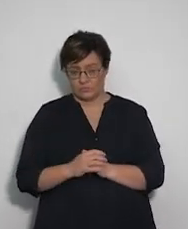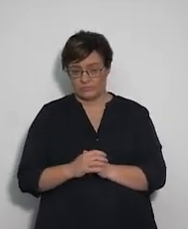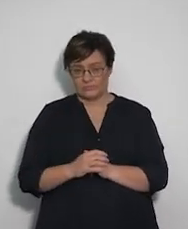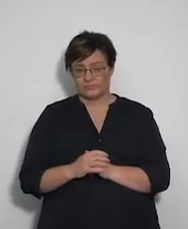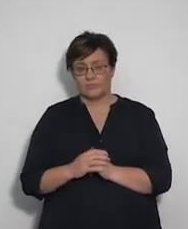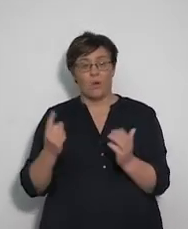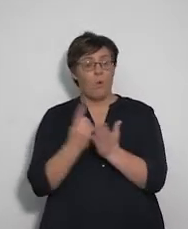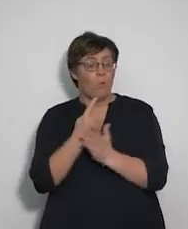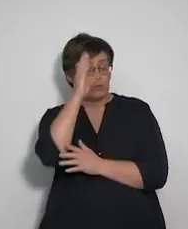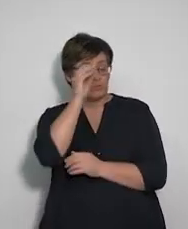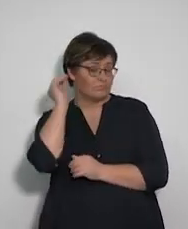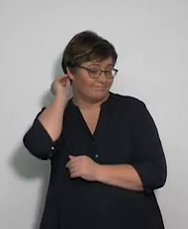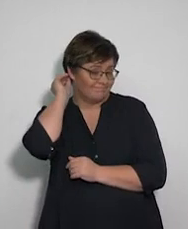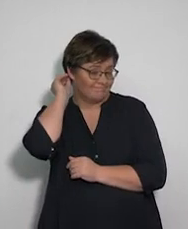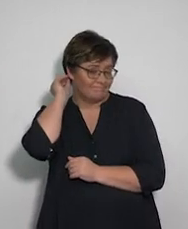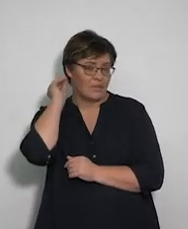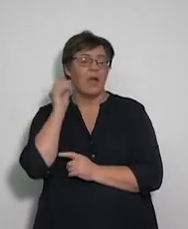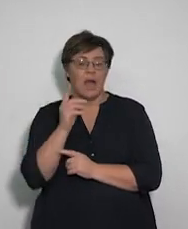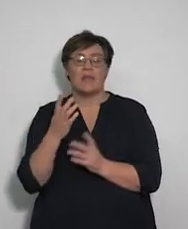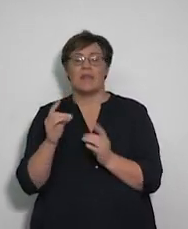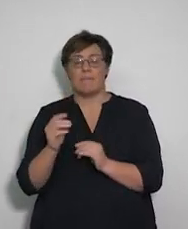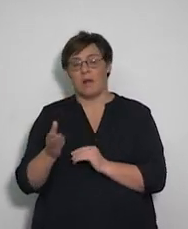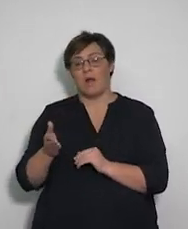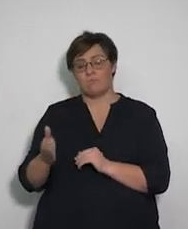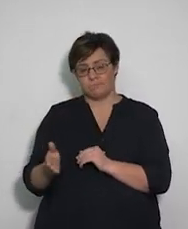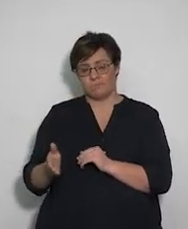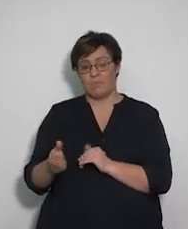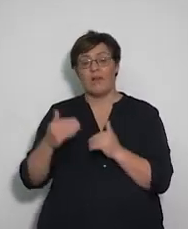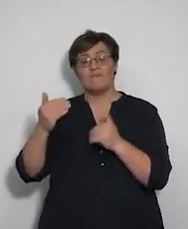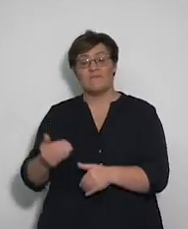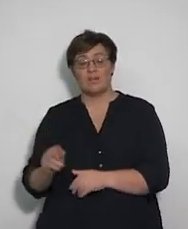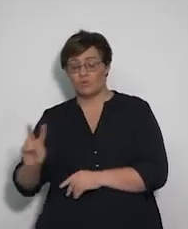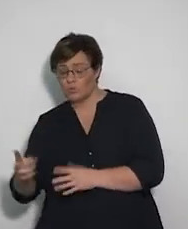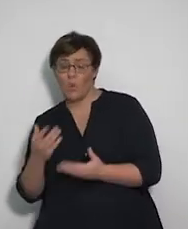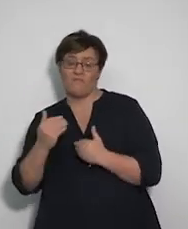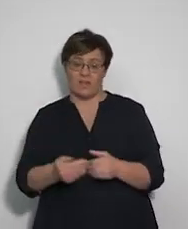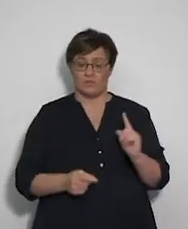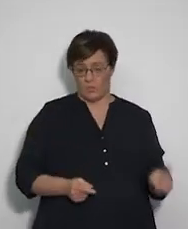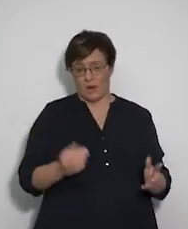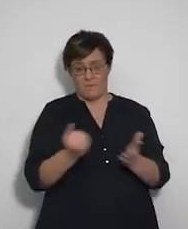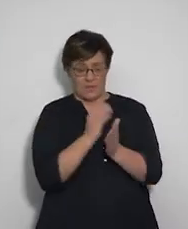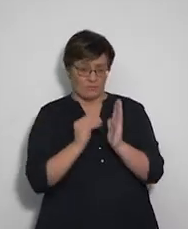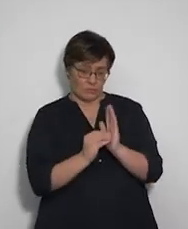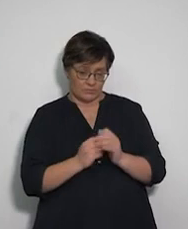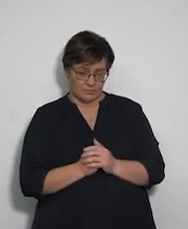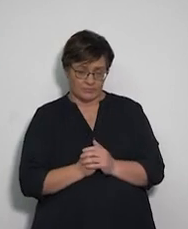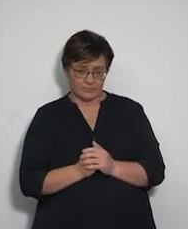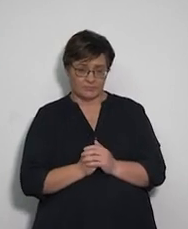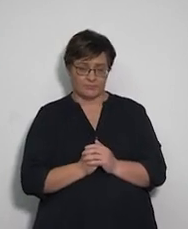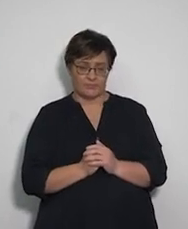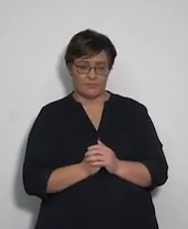It's important that you always remember that there is always a number at the end of a phase when we're referring to